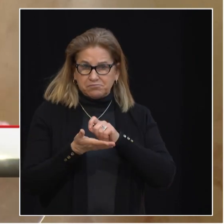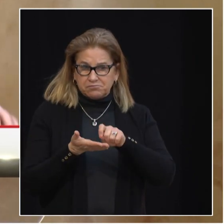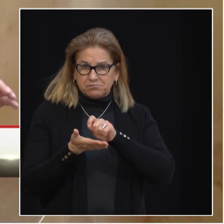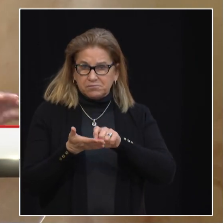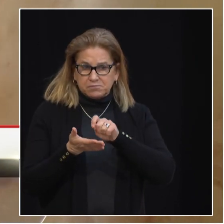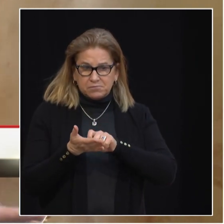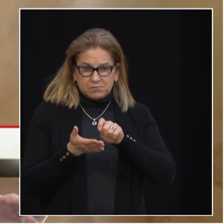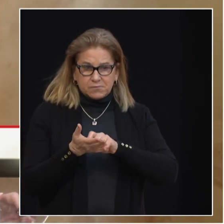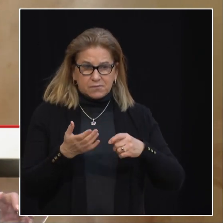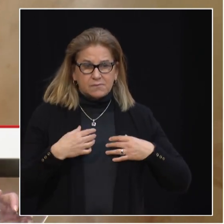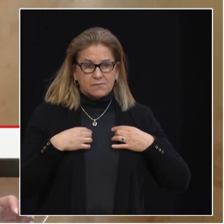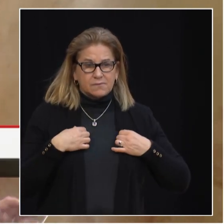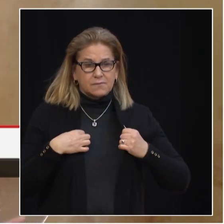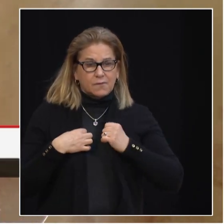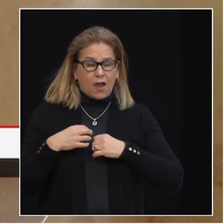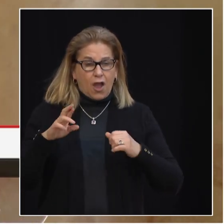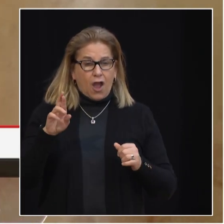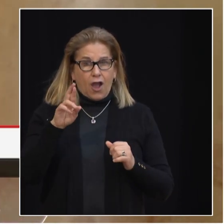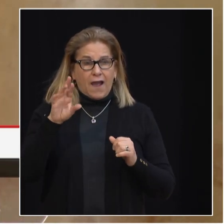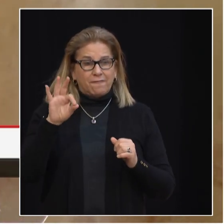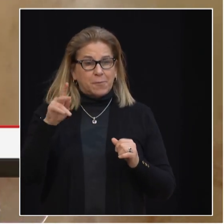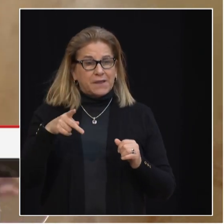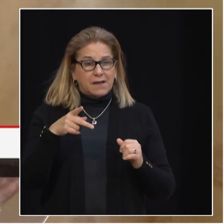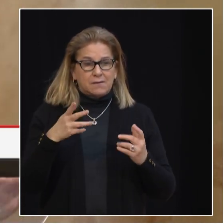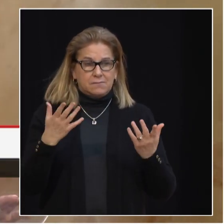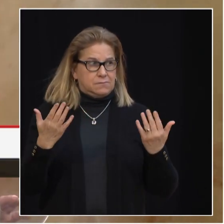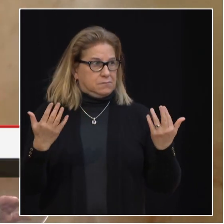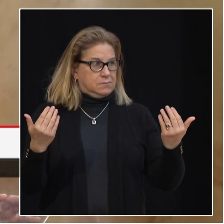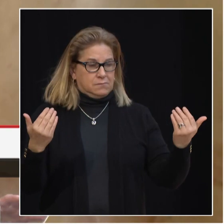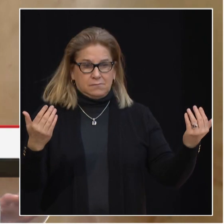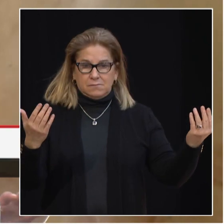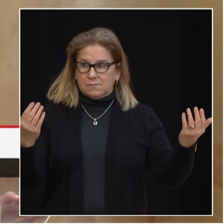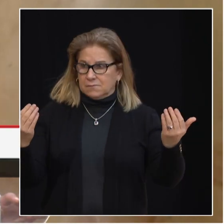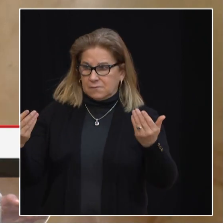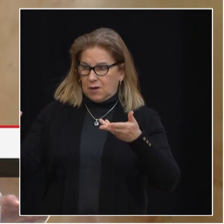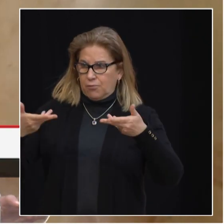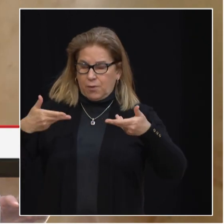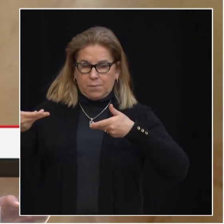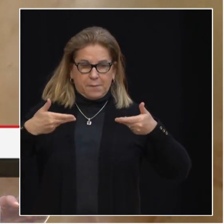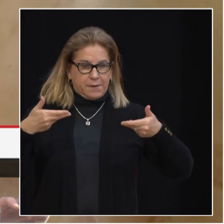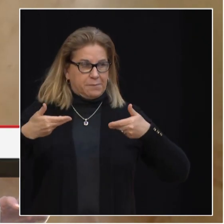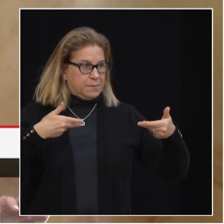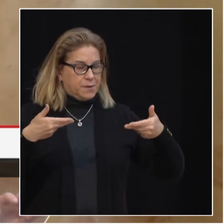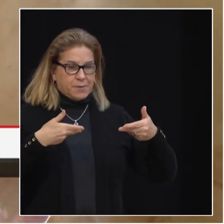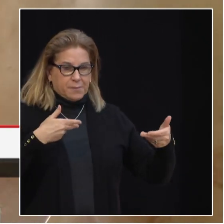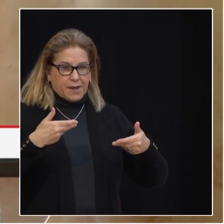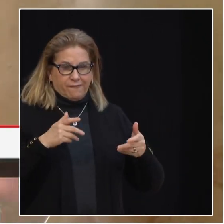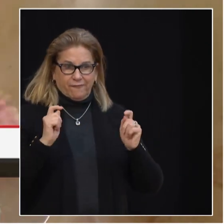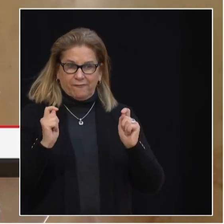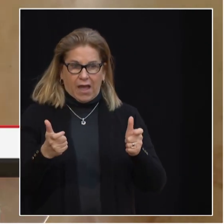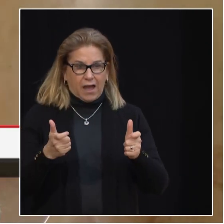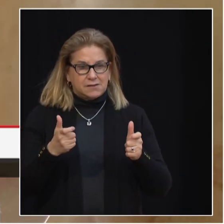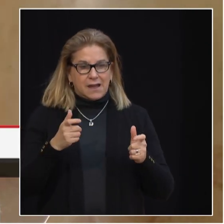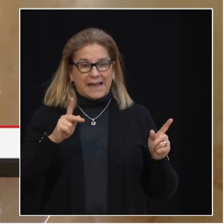of RFPs. I'm going to welcome Director Keith Anderson of the Department of General Services to the stage.